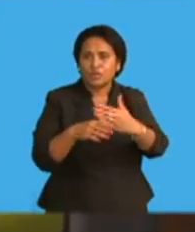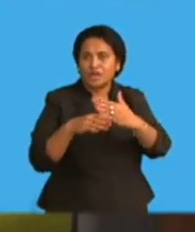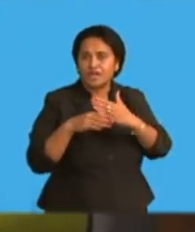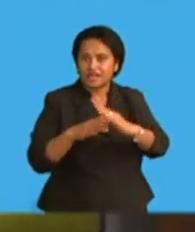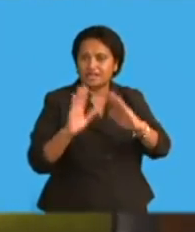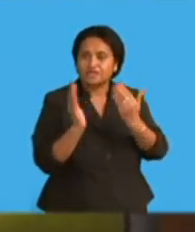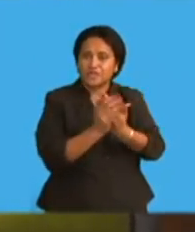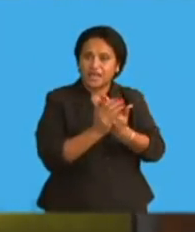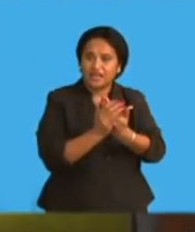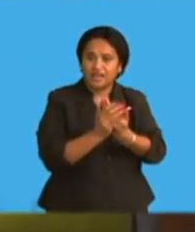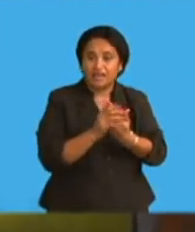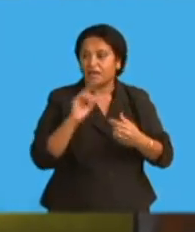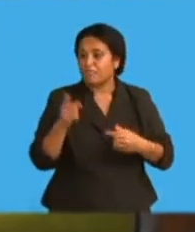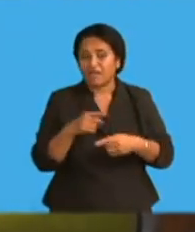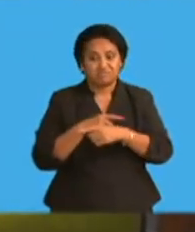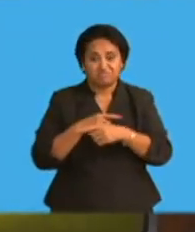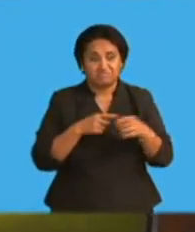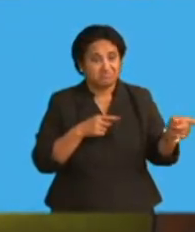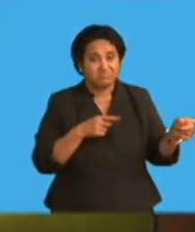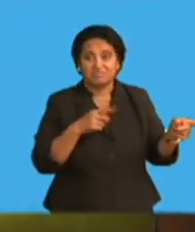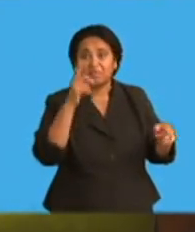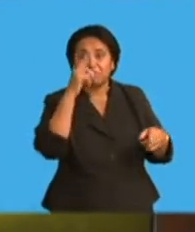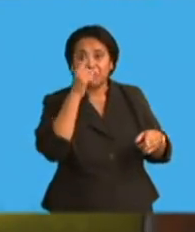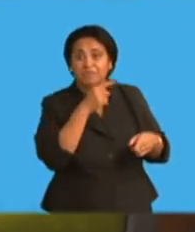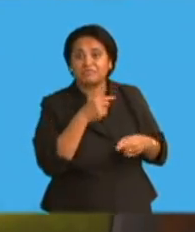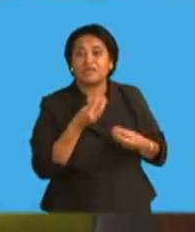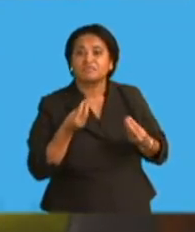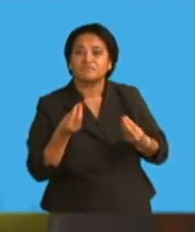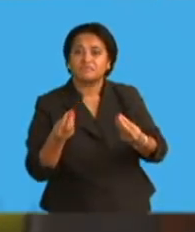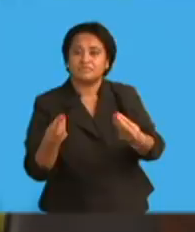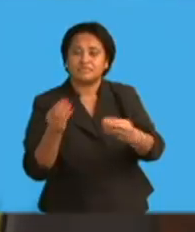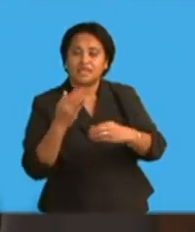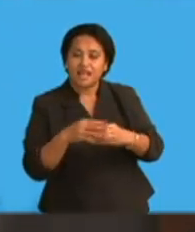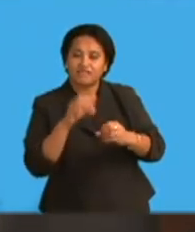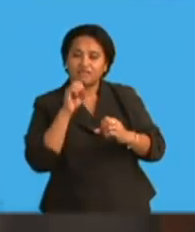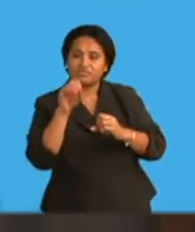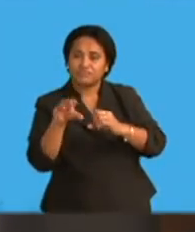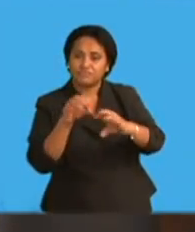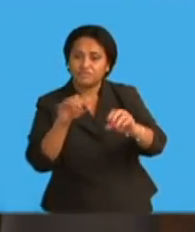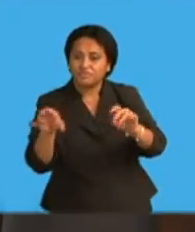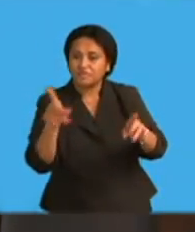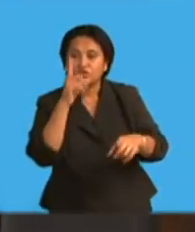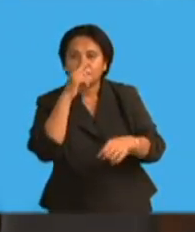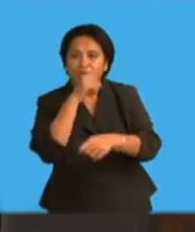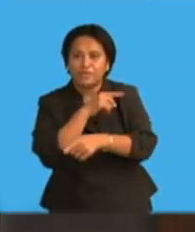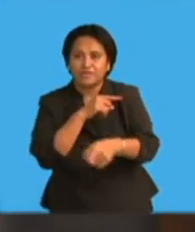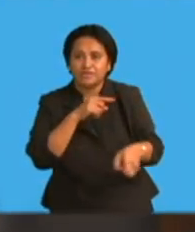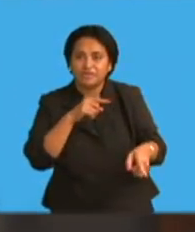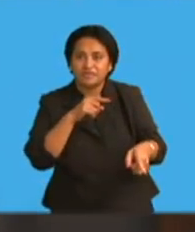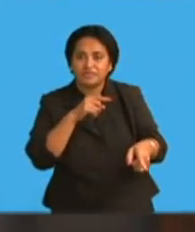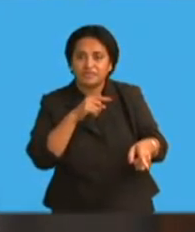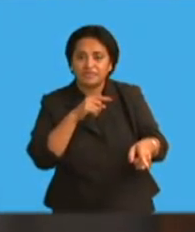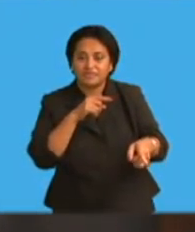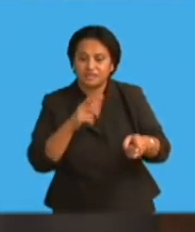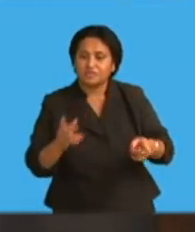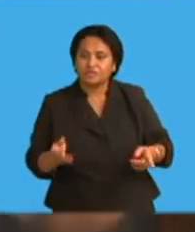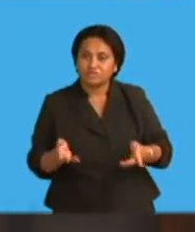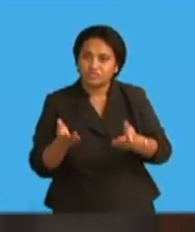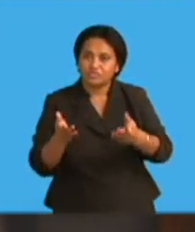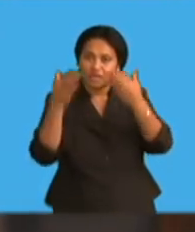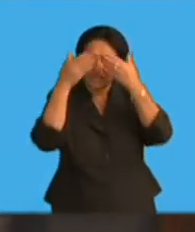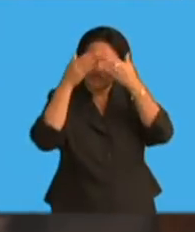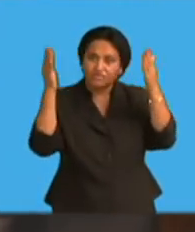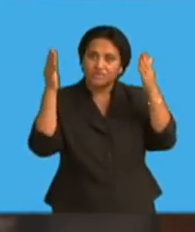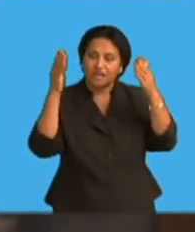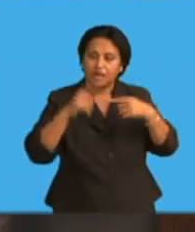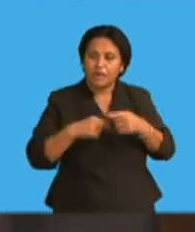of things that they don't go and talk about. So, Madam Speaker, the fact of the matter is, when we talk about economic development, we need to take a holistic approach